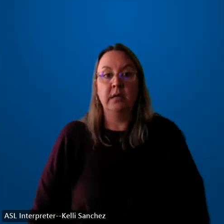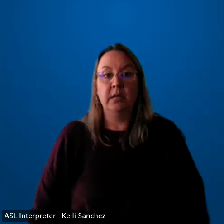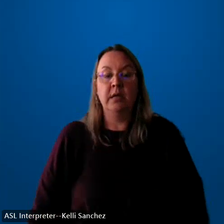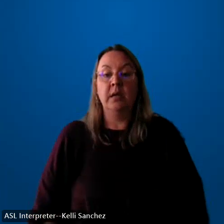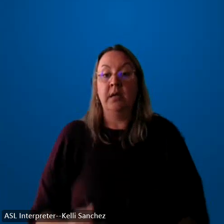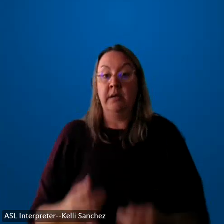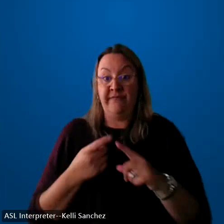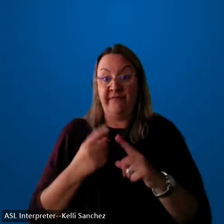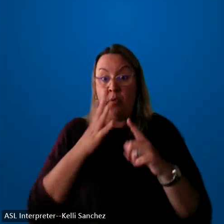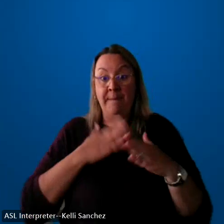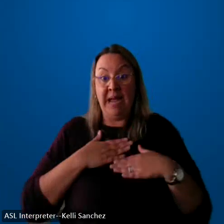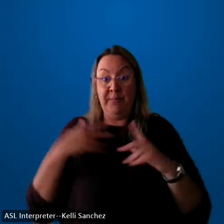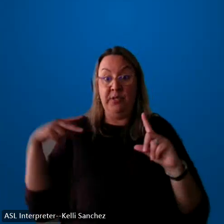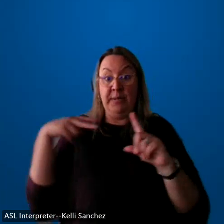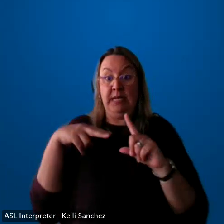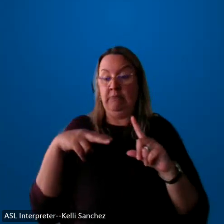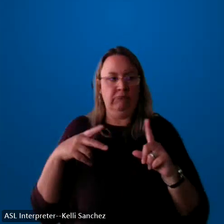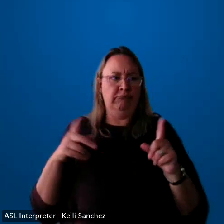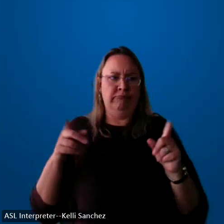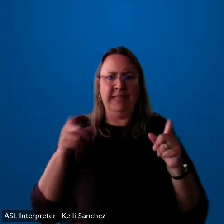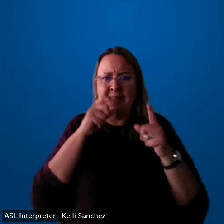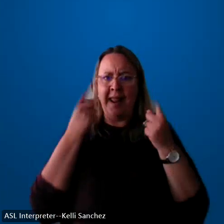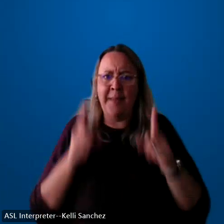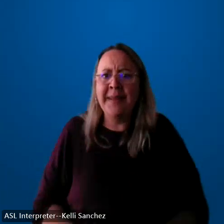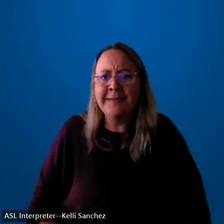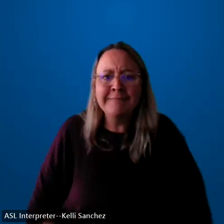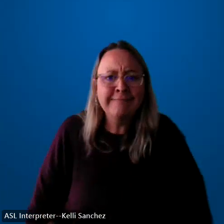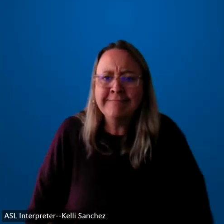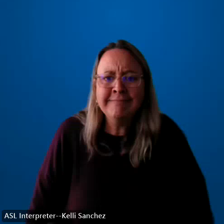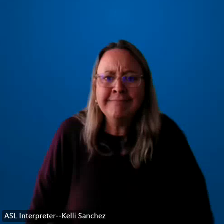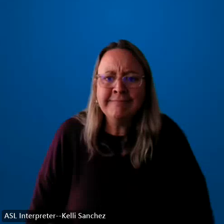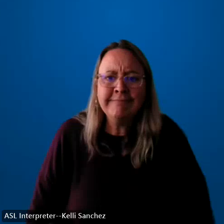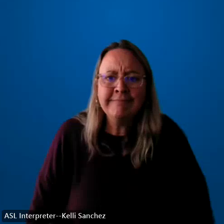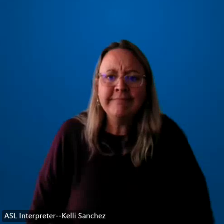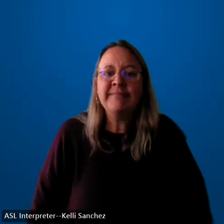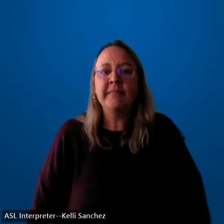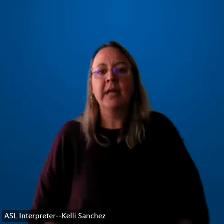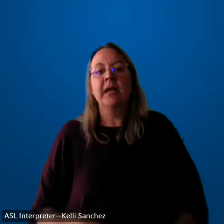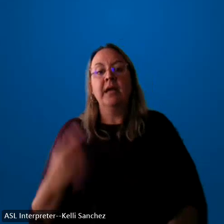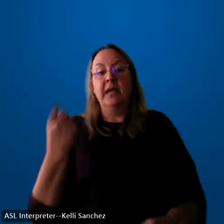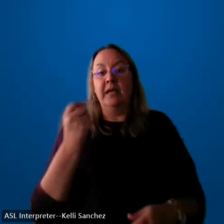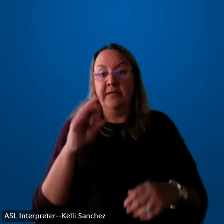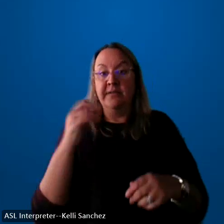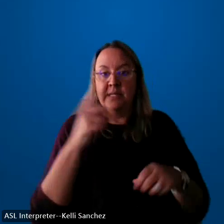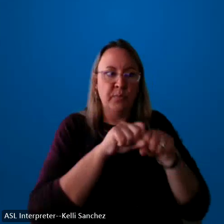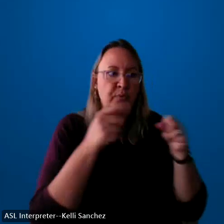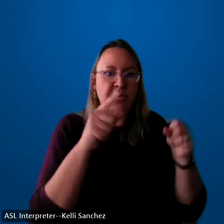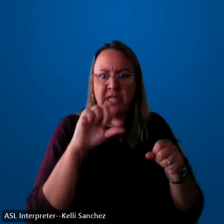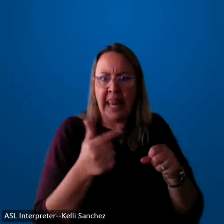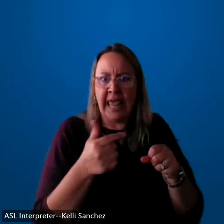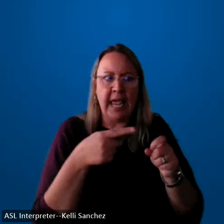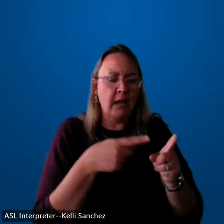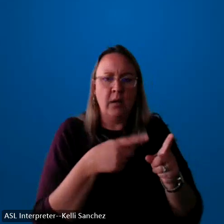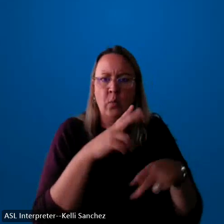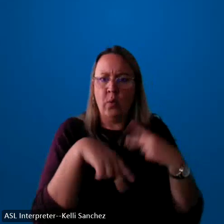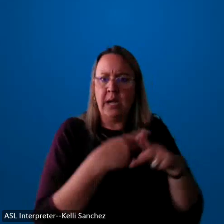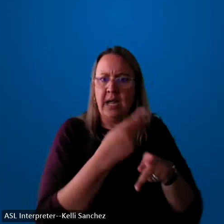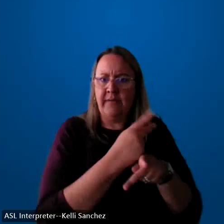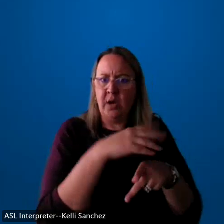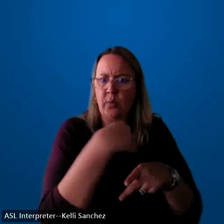perch, I don't see that happening. Back to Tara's point about somebody breaks a leg, what kind of care do we give